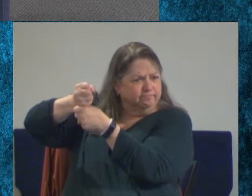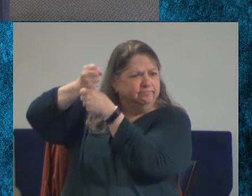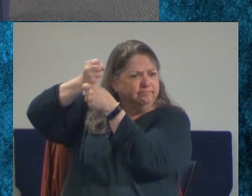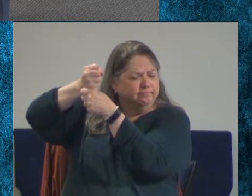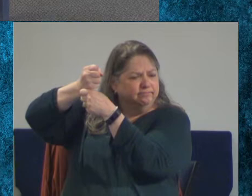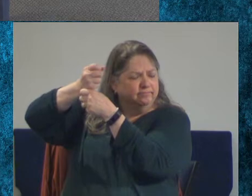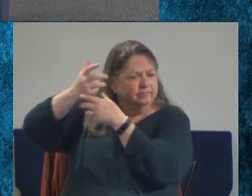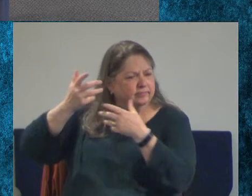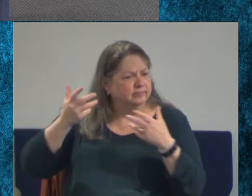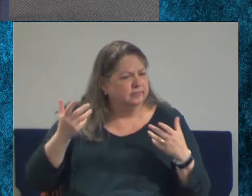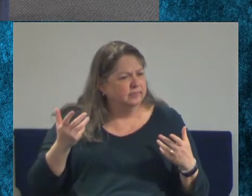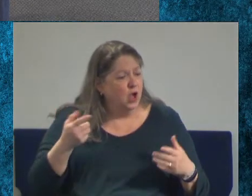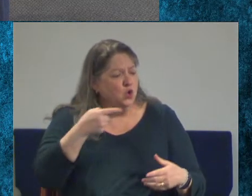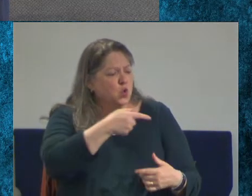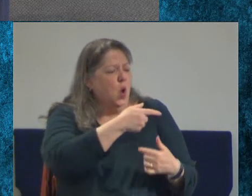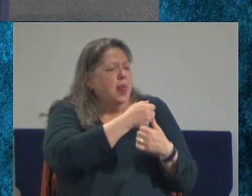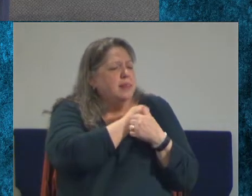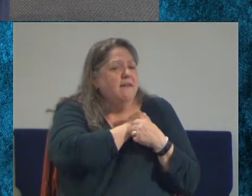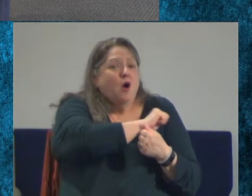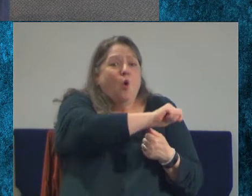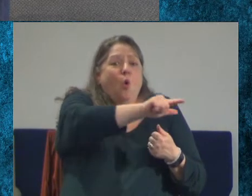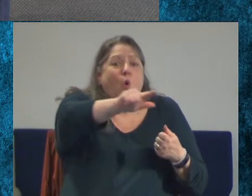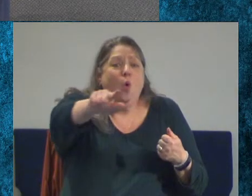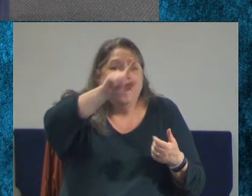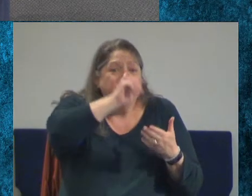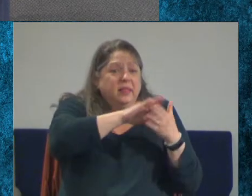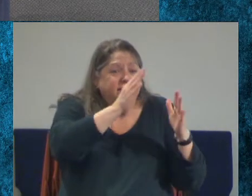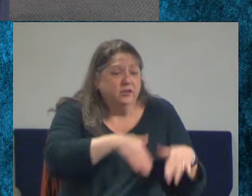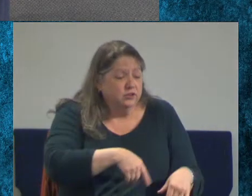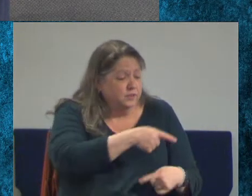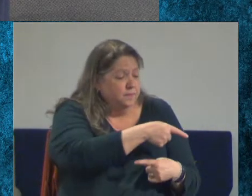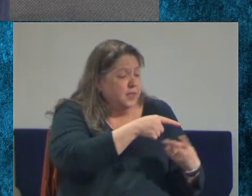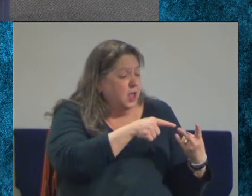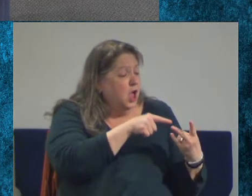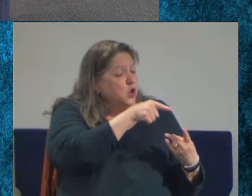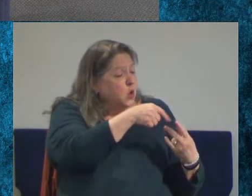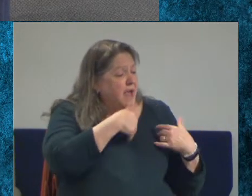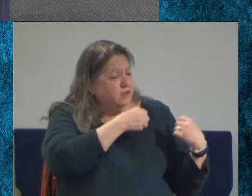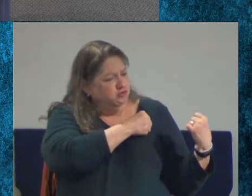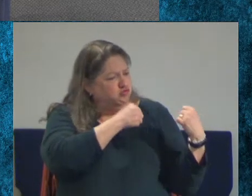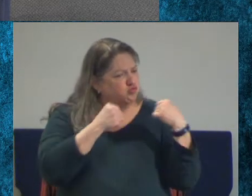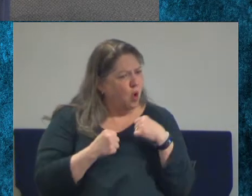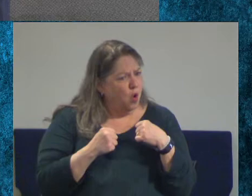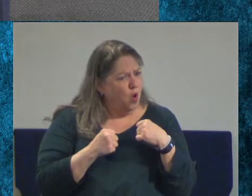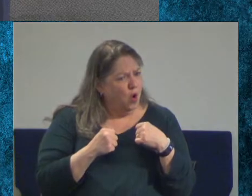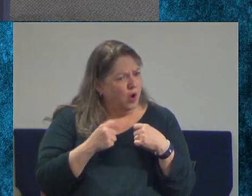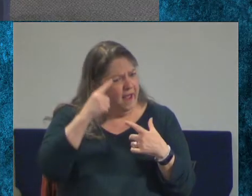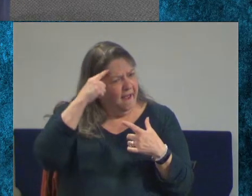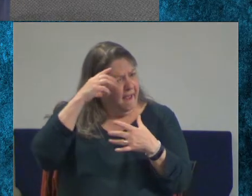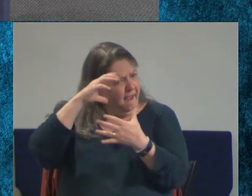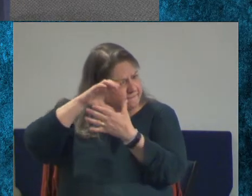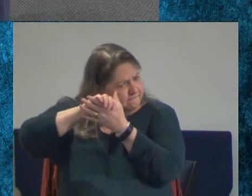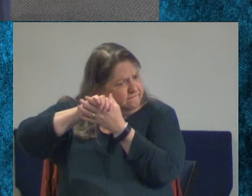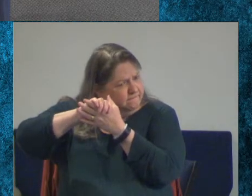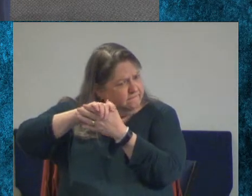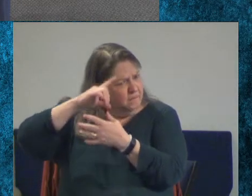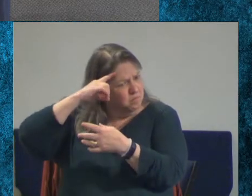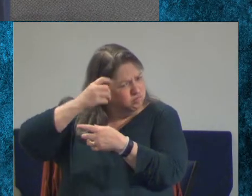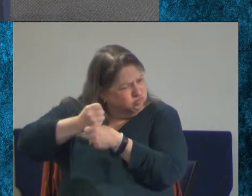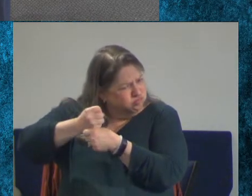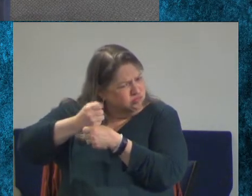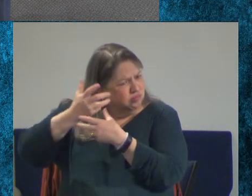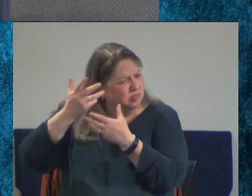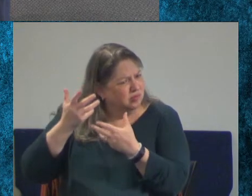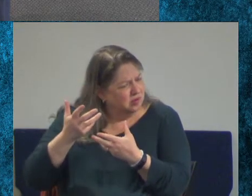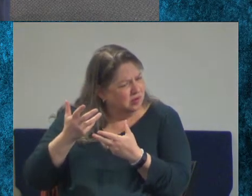the saints, all of the saints, but I'm also thankful because I hear. The word is getting around that not only do you love the